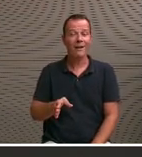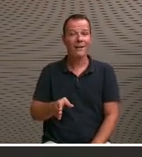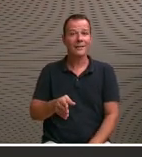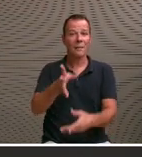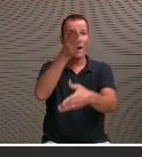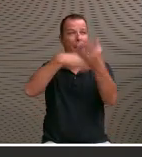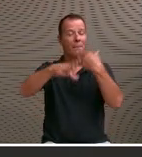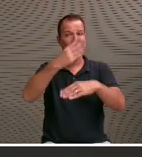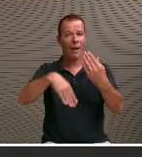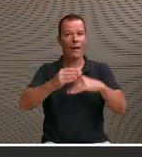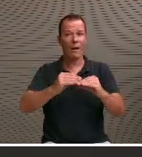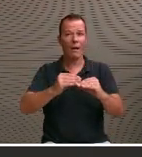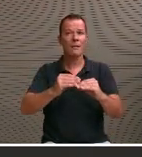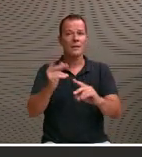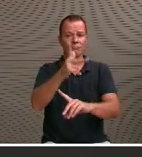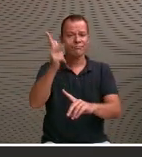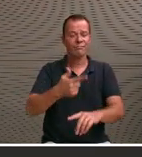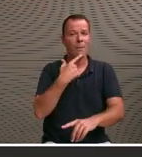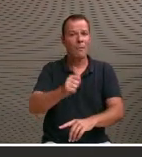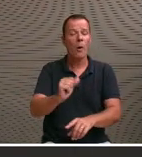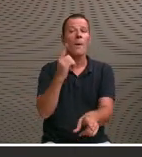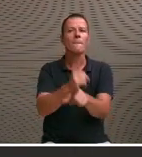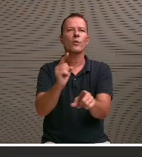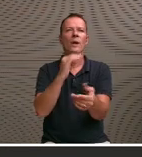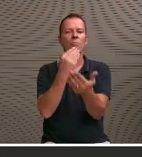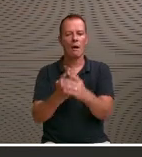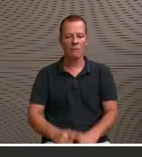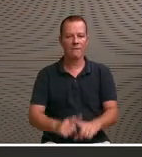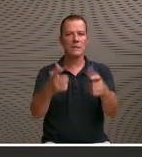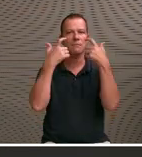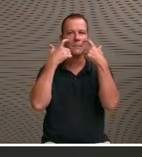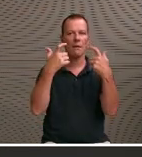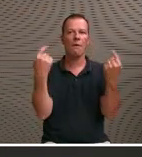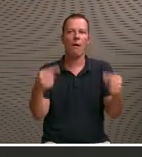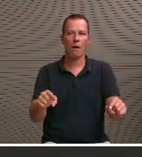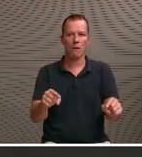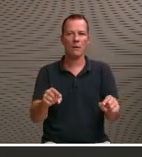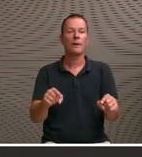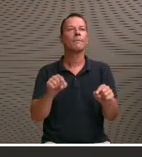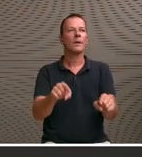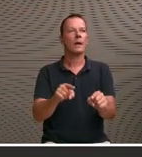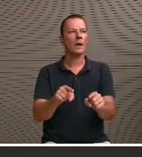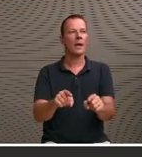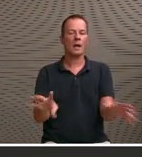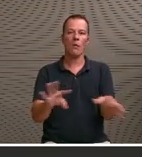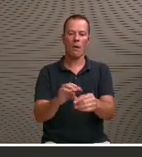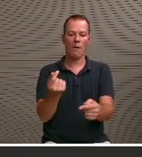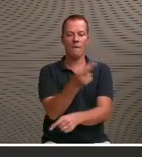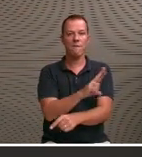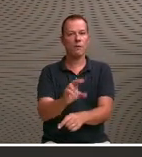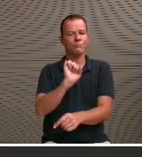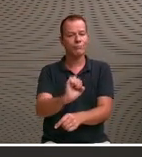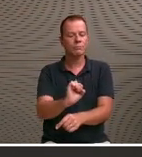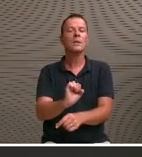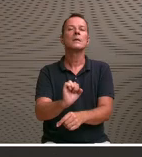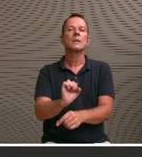climate technology has a really important differentiator, and that is its capital intensity, specifically the quantum of capital that